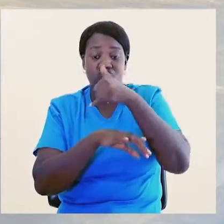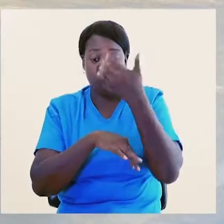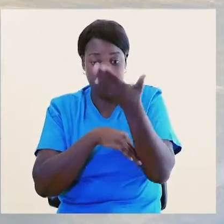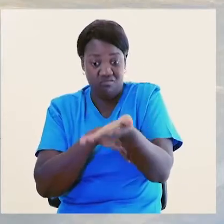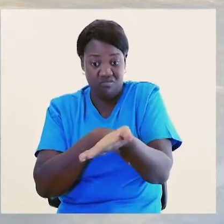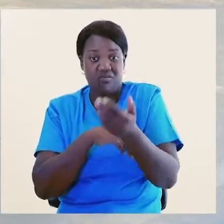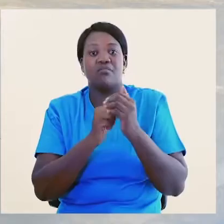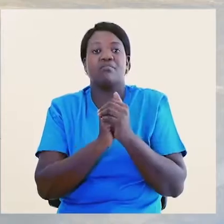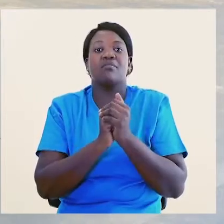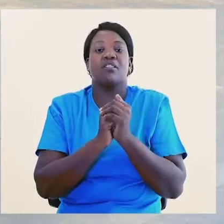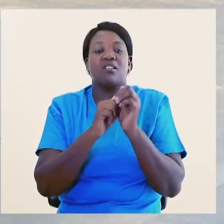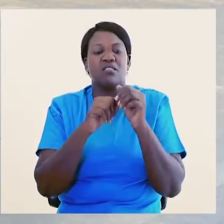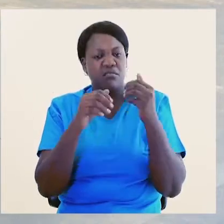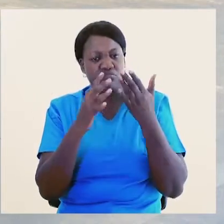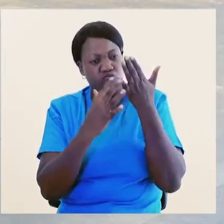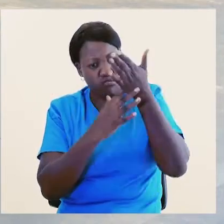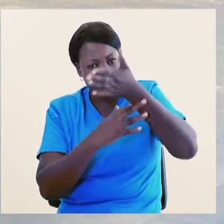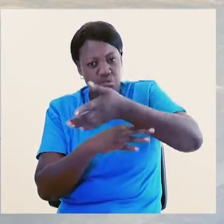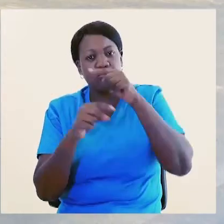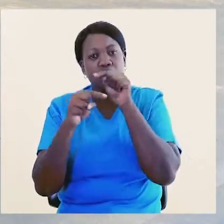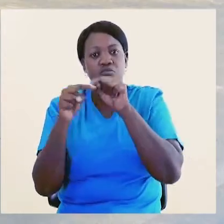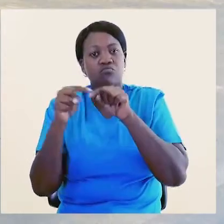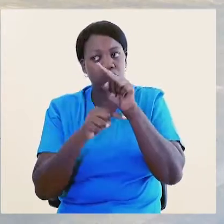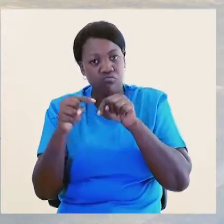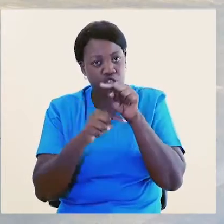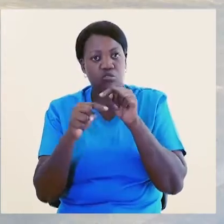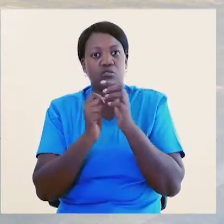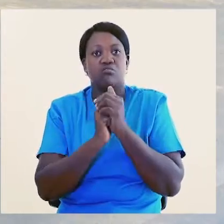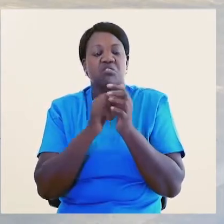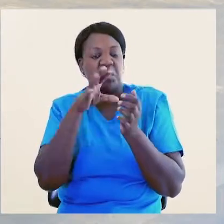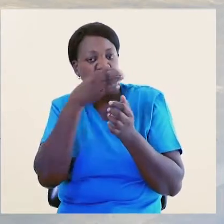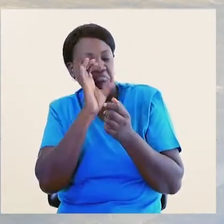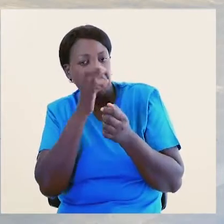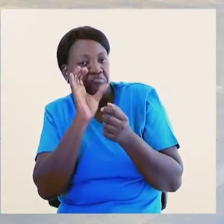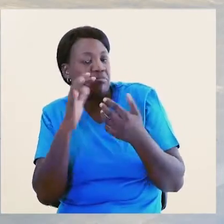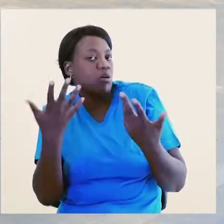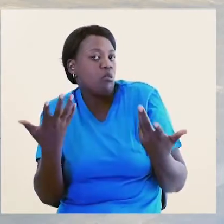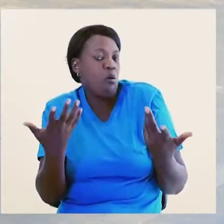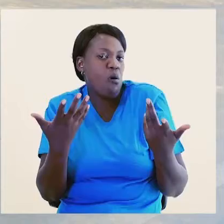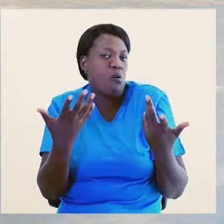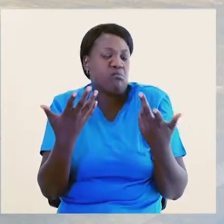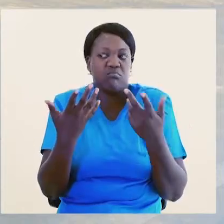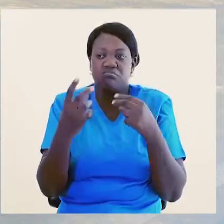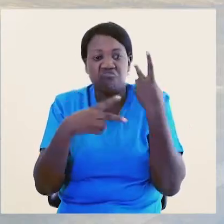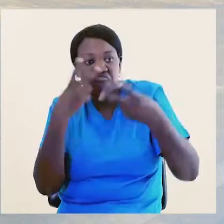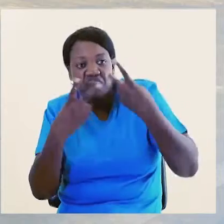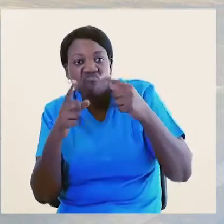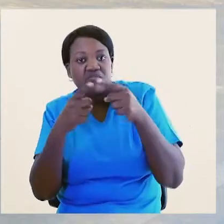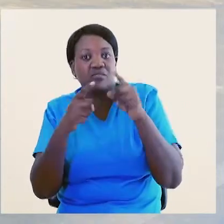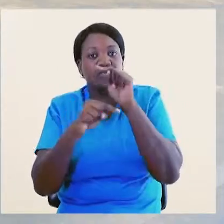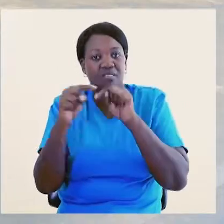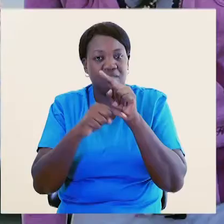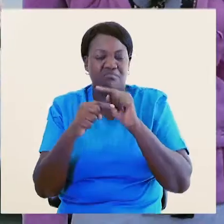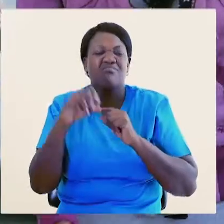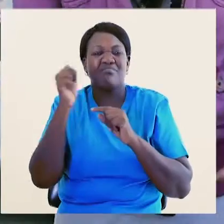Oh. Maybe we can go into the shops just now and have a drink or look at some shops. Mm. But like,